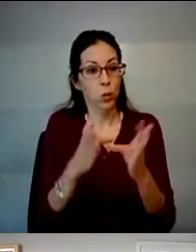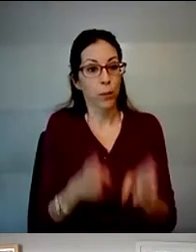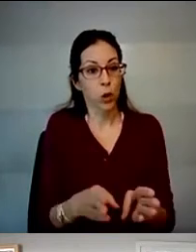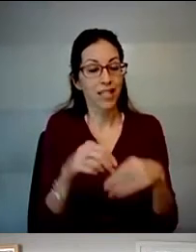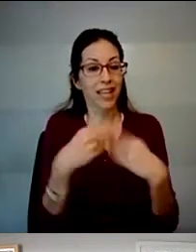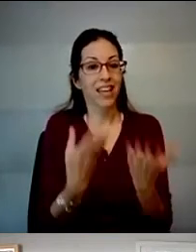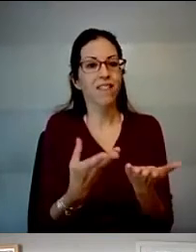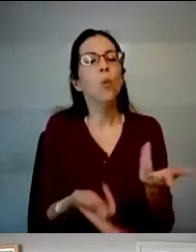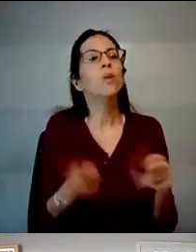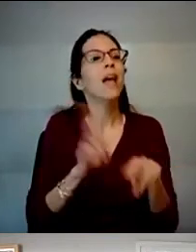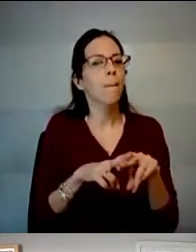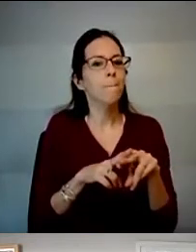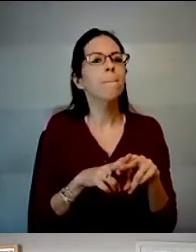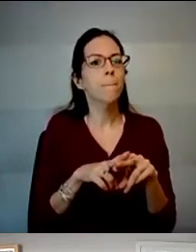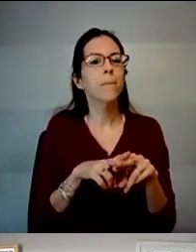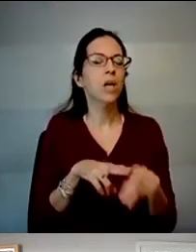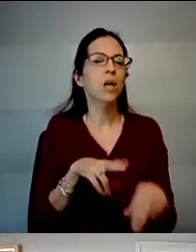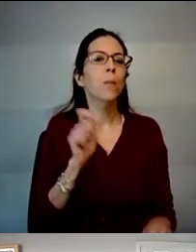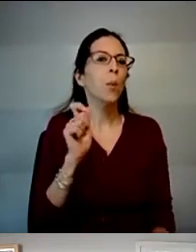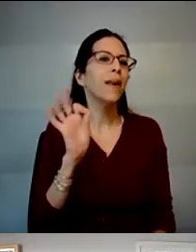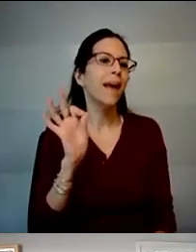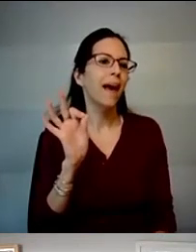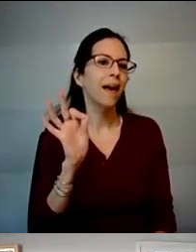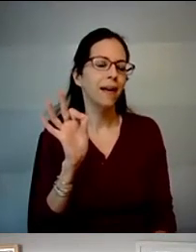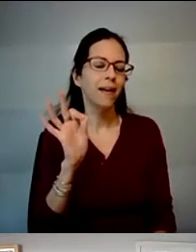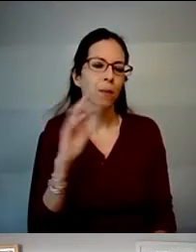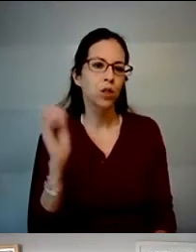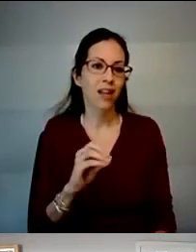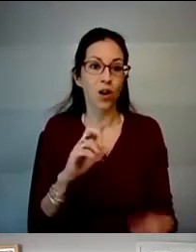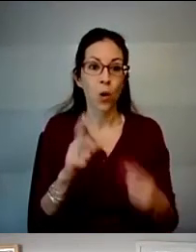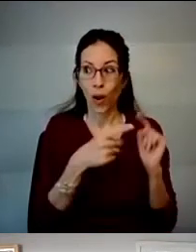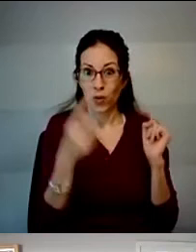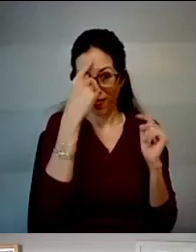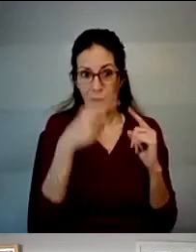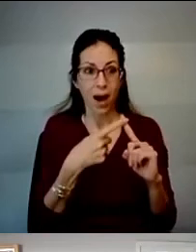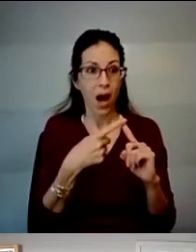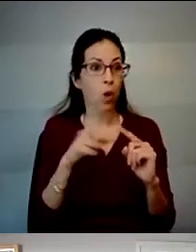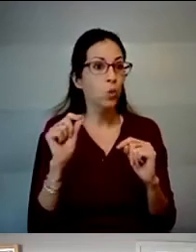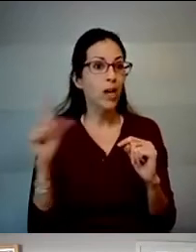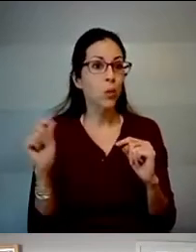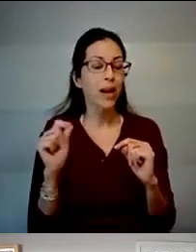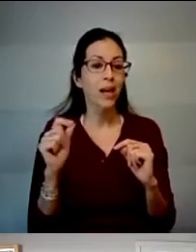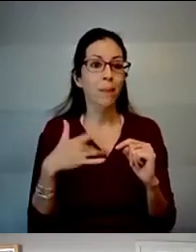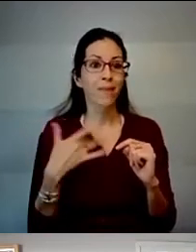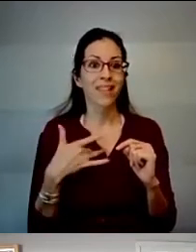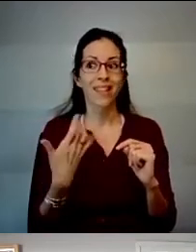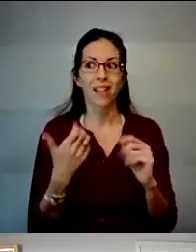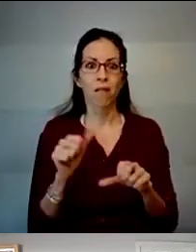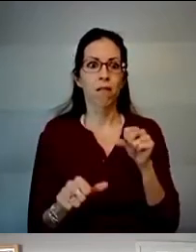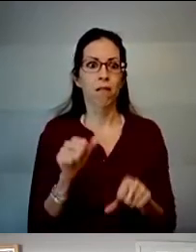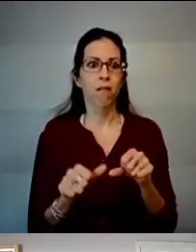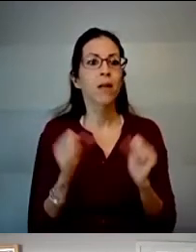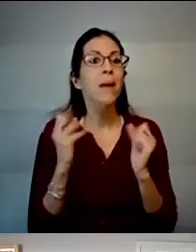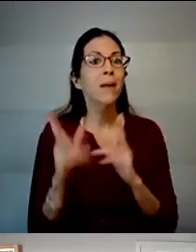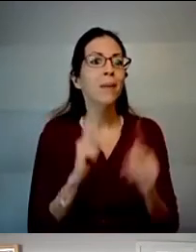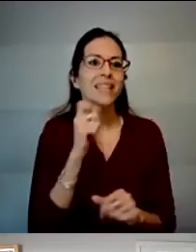0.9%. And when you think about all the uncertainty that was going on in 2020, I think a lot of people didn't give with unemployment and